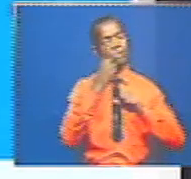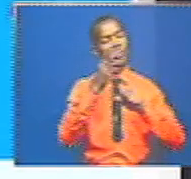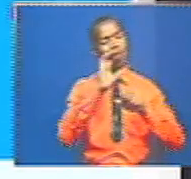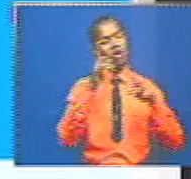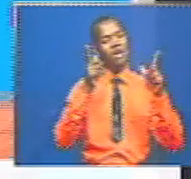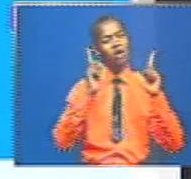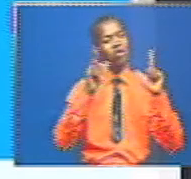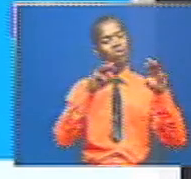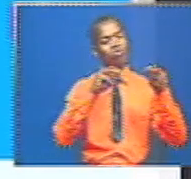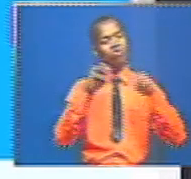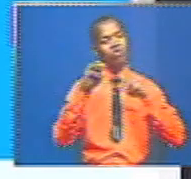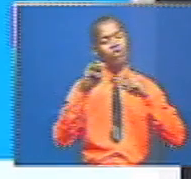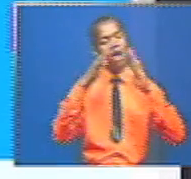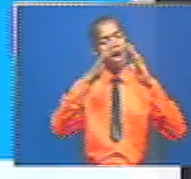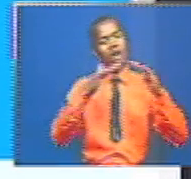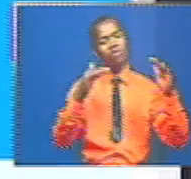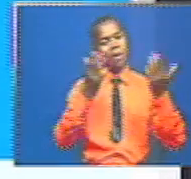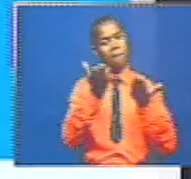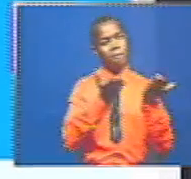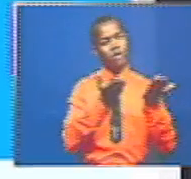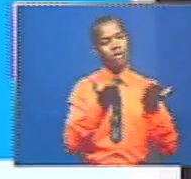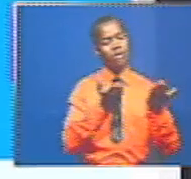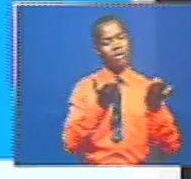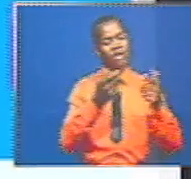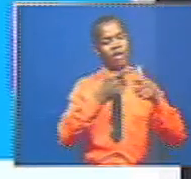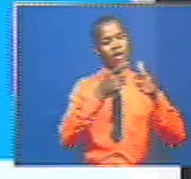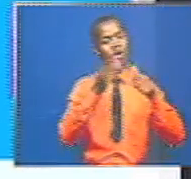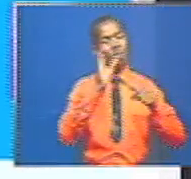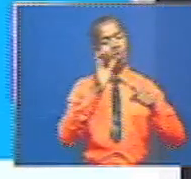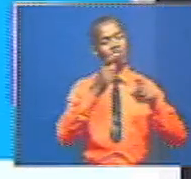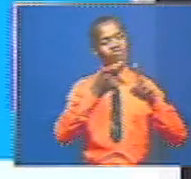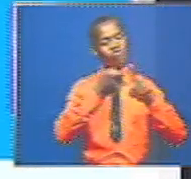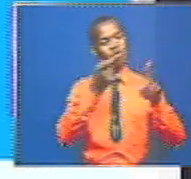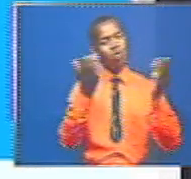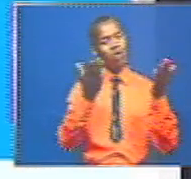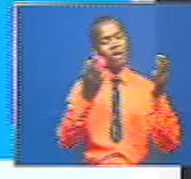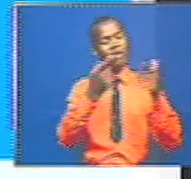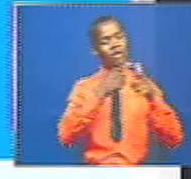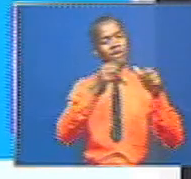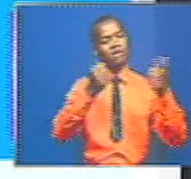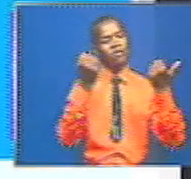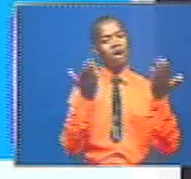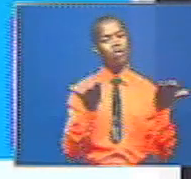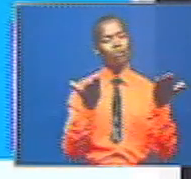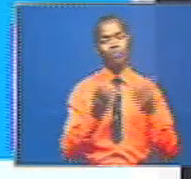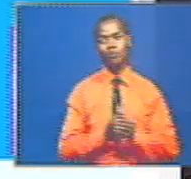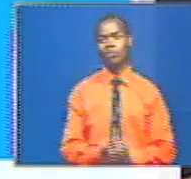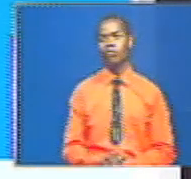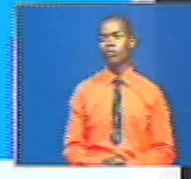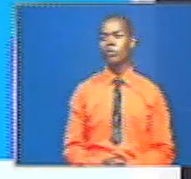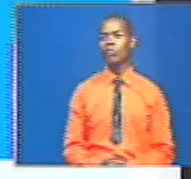you know, to houses, to businesses. But where does this water come from, and how safe is it? I can tell